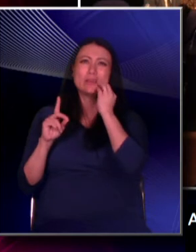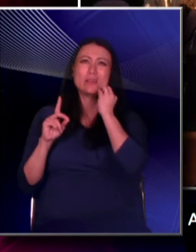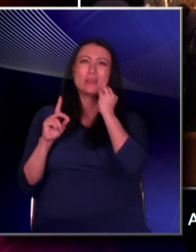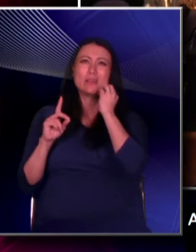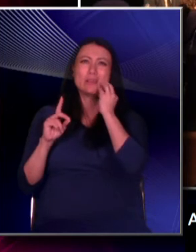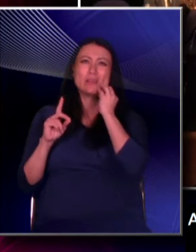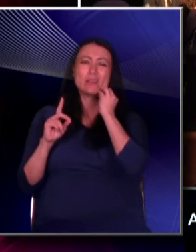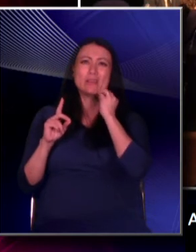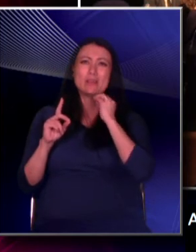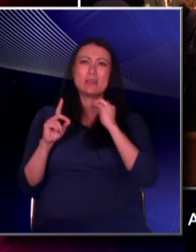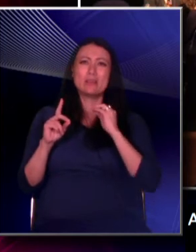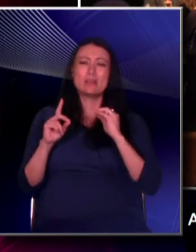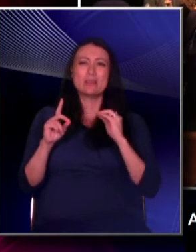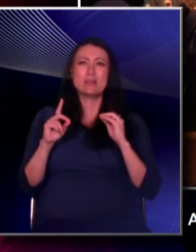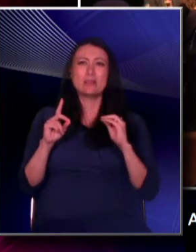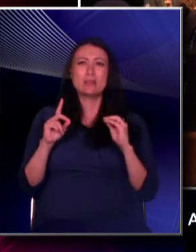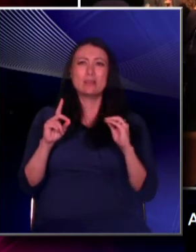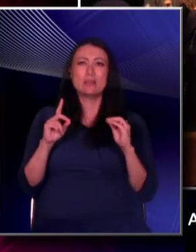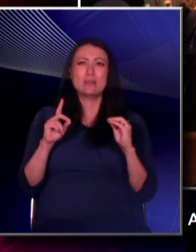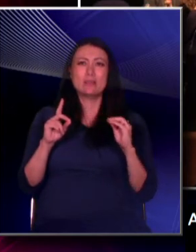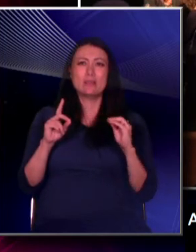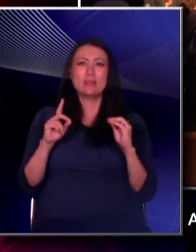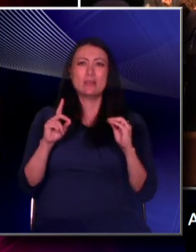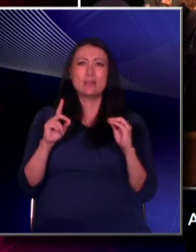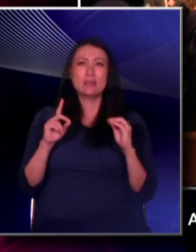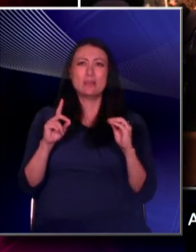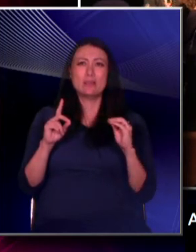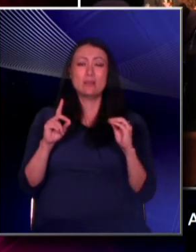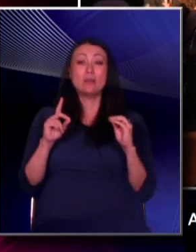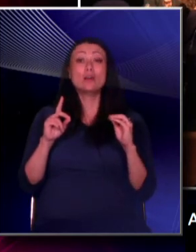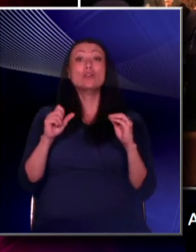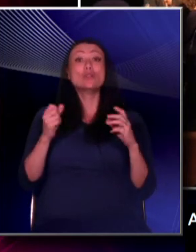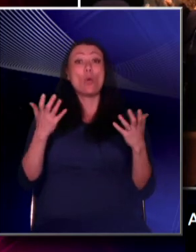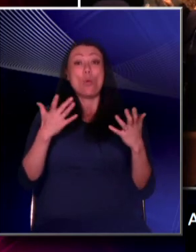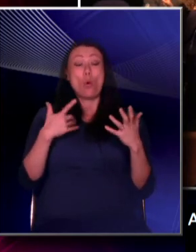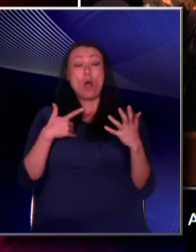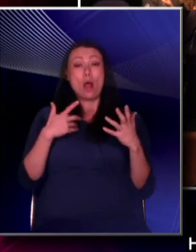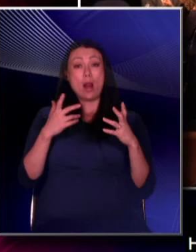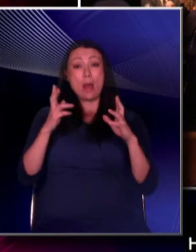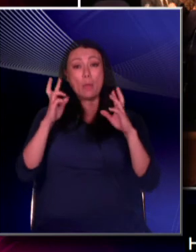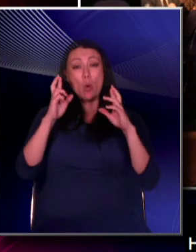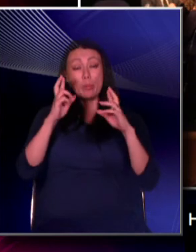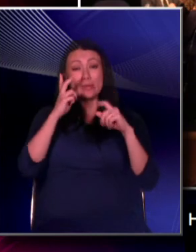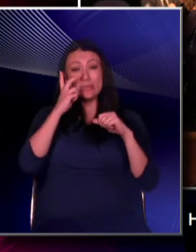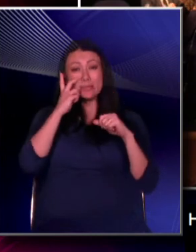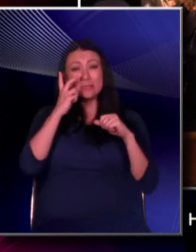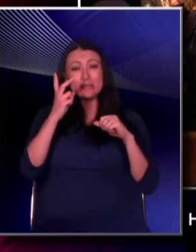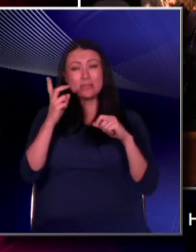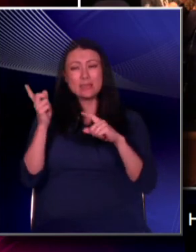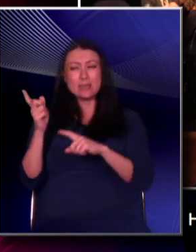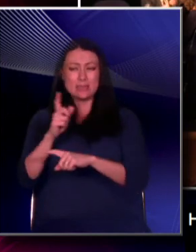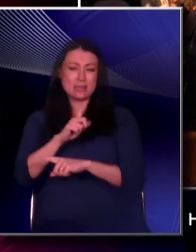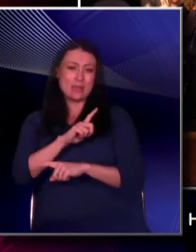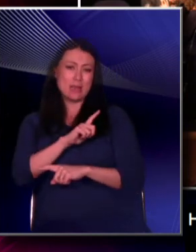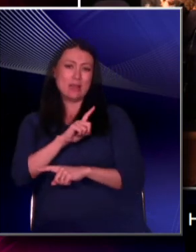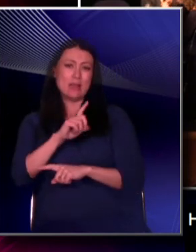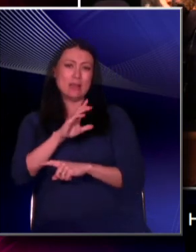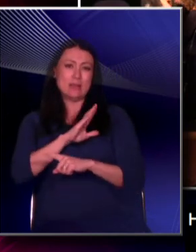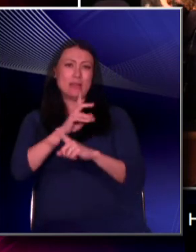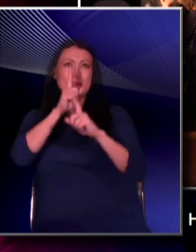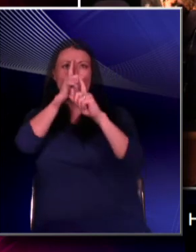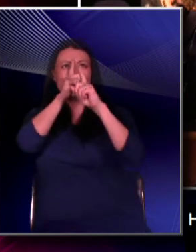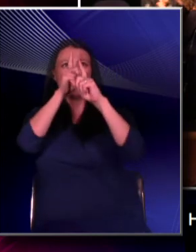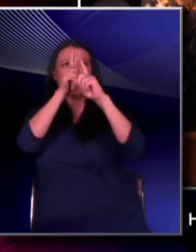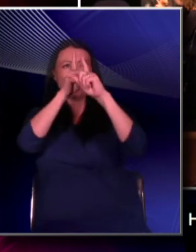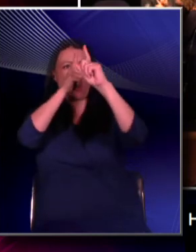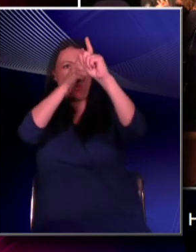So visually and goal-oriented is what I'm hoping to see, means what Linda's saying, and at the same time, one